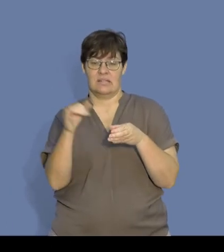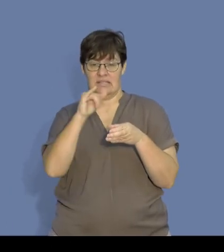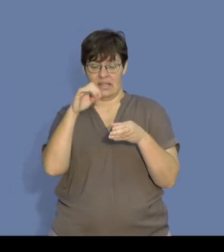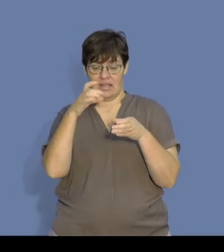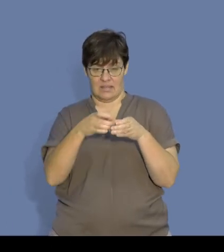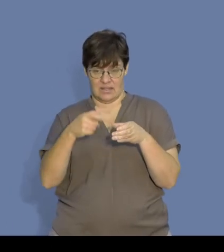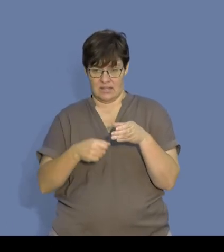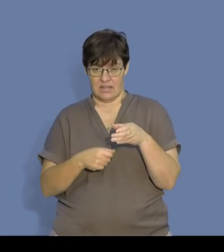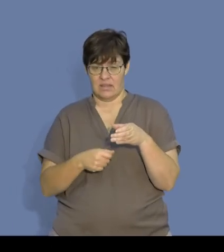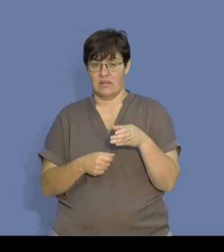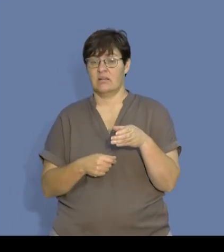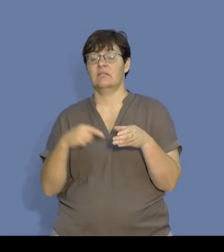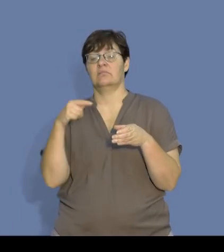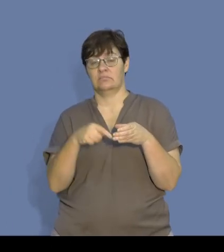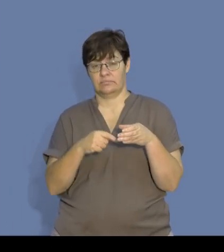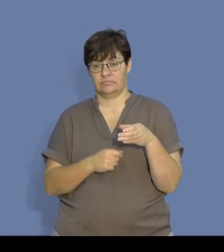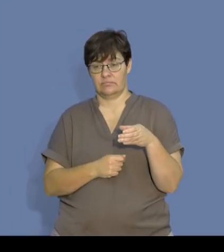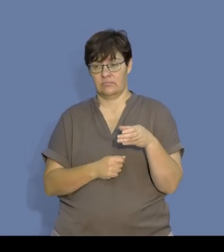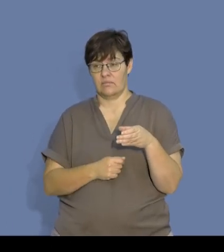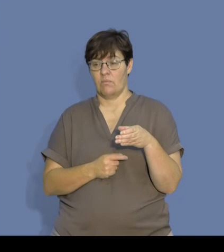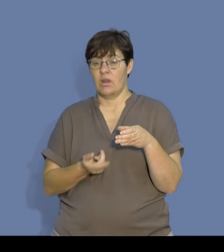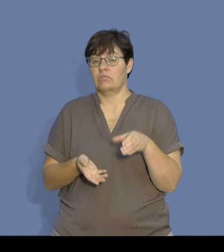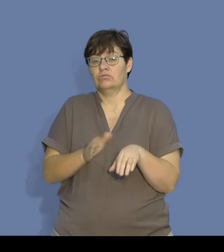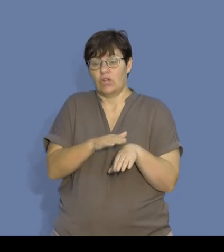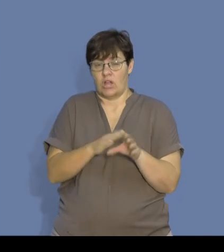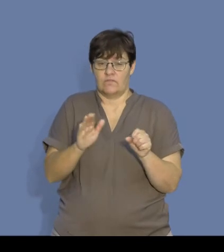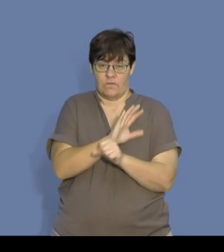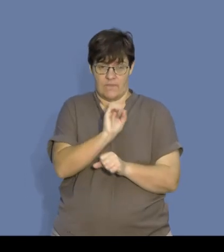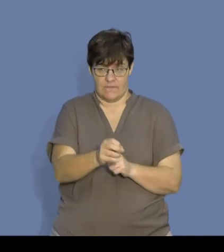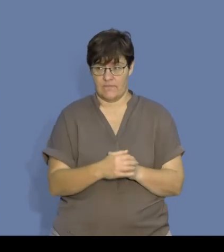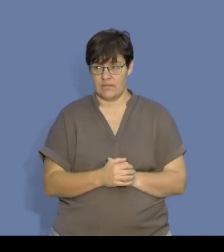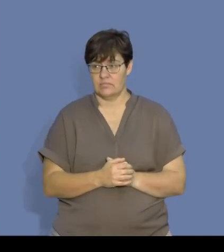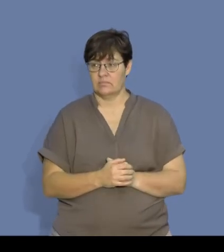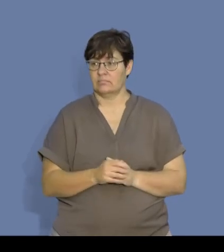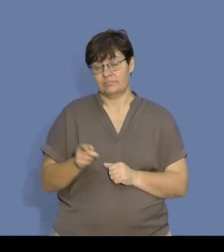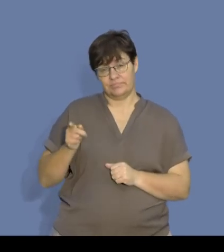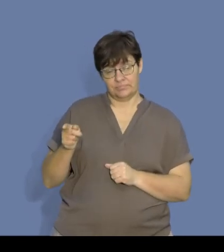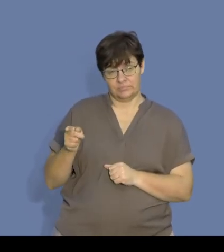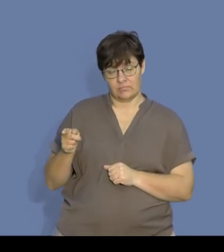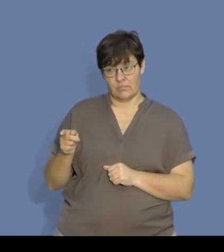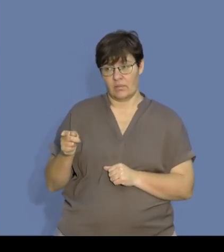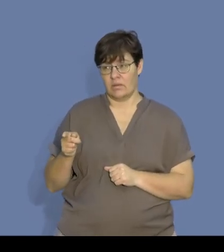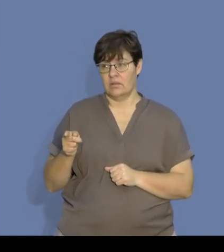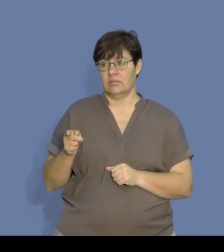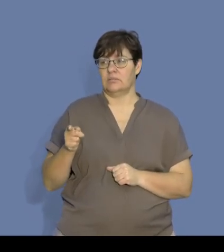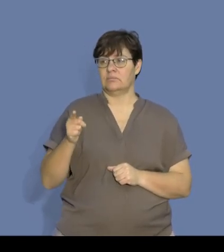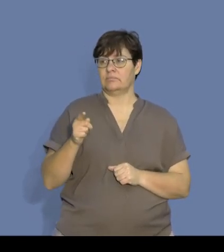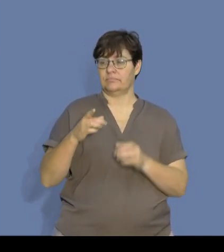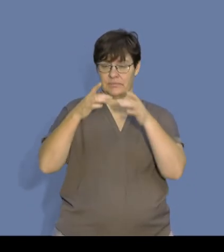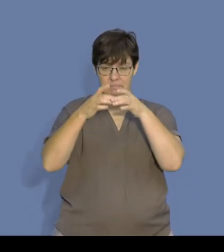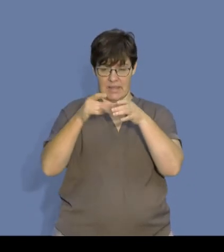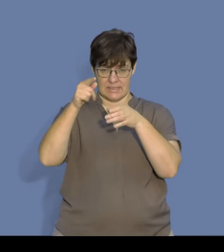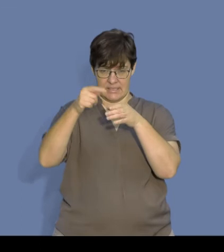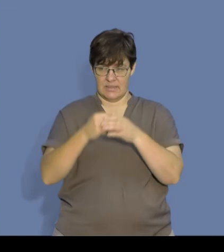on the next page when the electroscope is fully charged. So here we go. So there's the radiation, there's the zinc